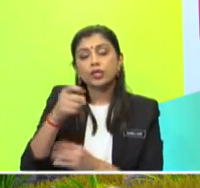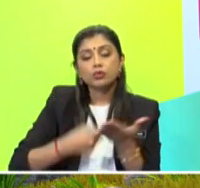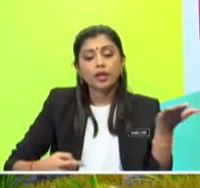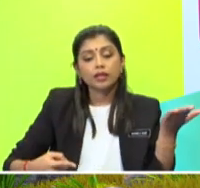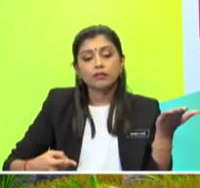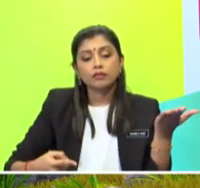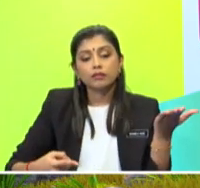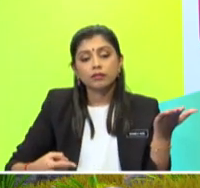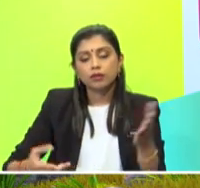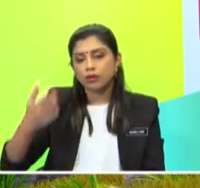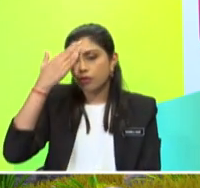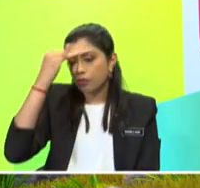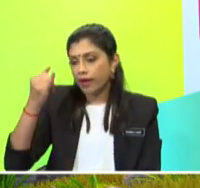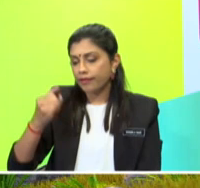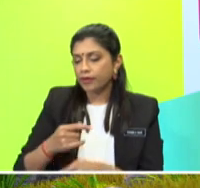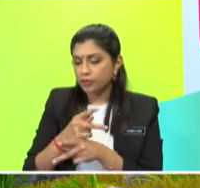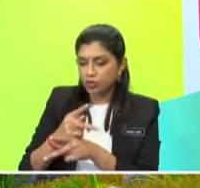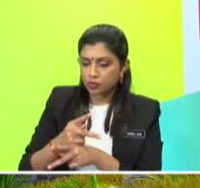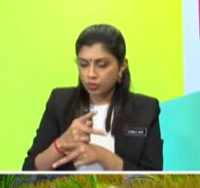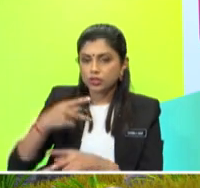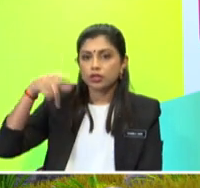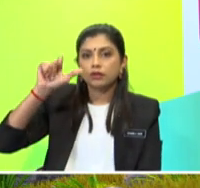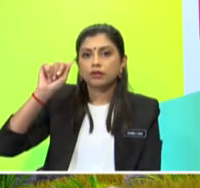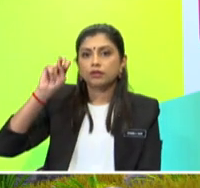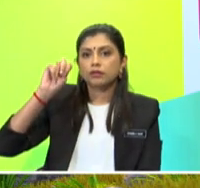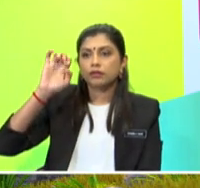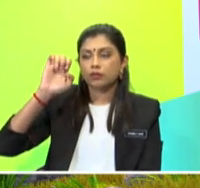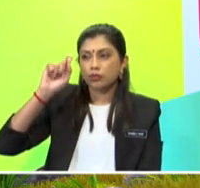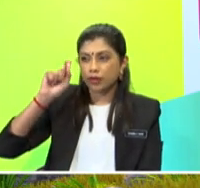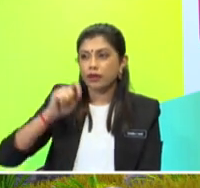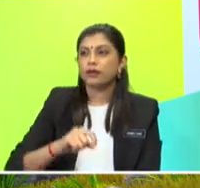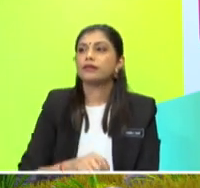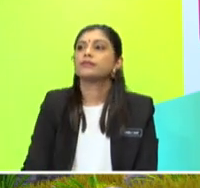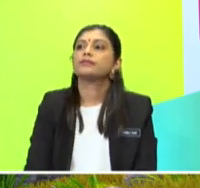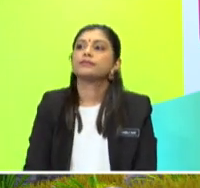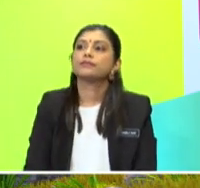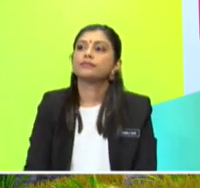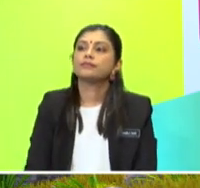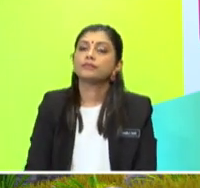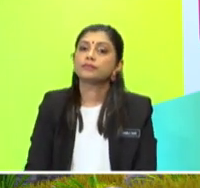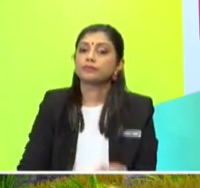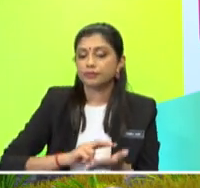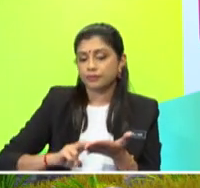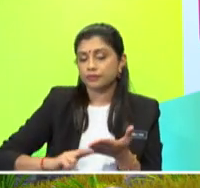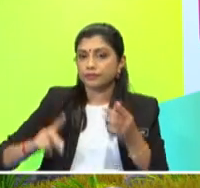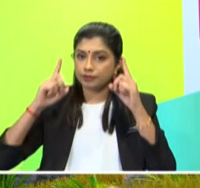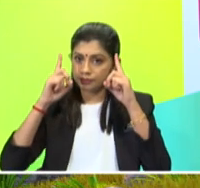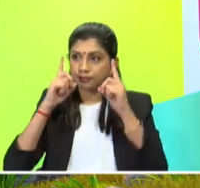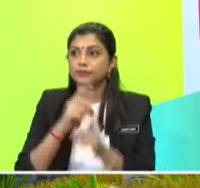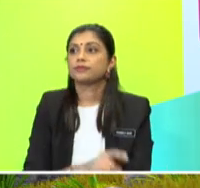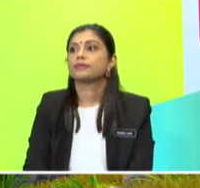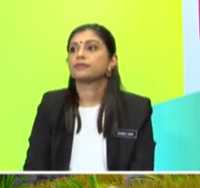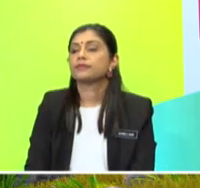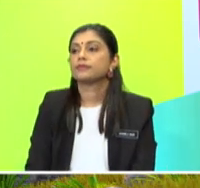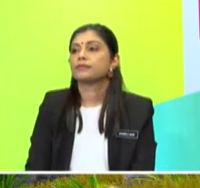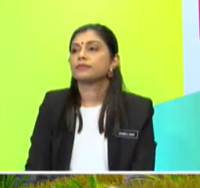Why we should protect the planet. Why we should protect the planet. So why we